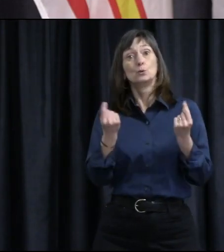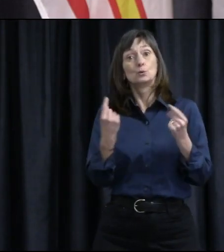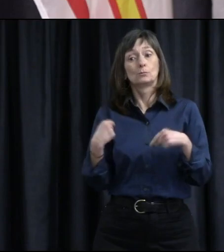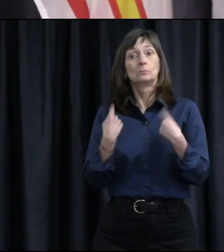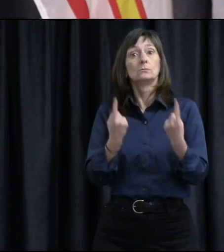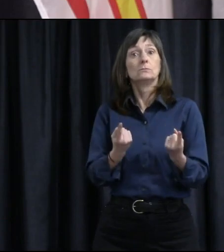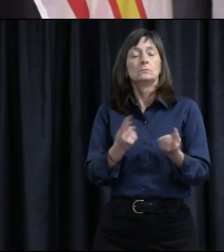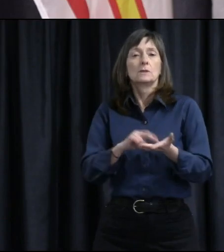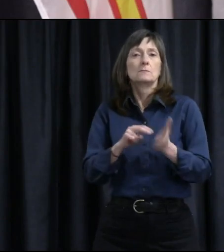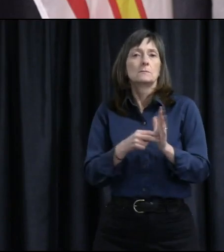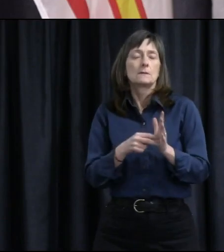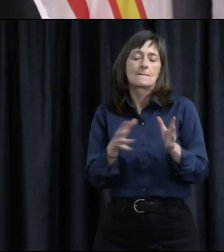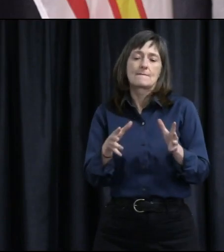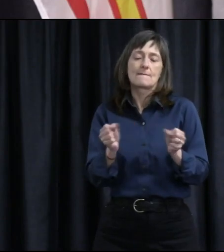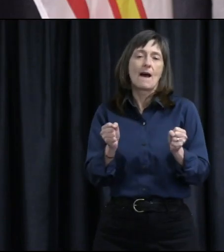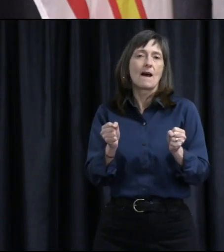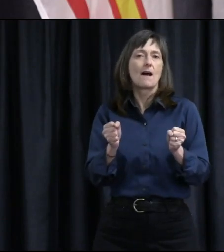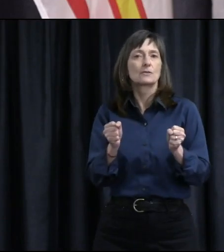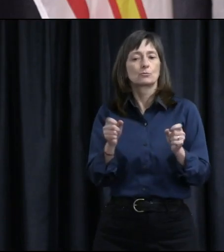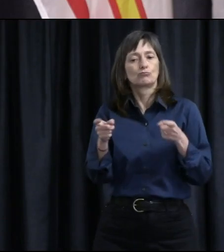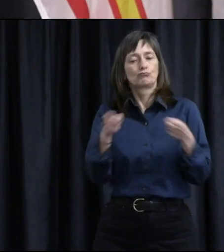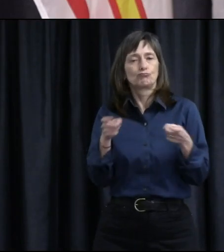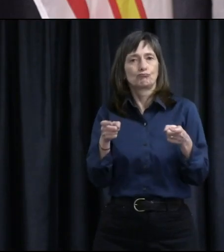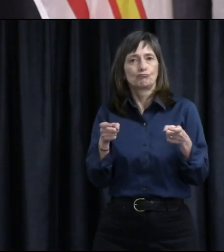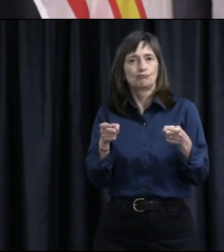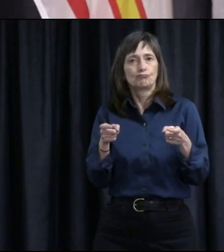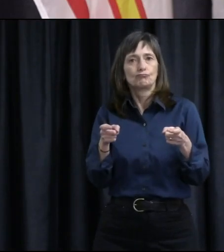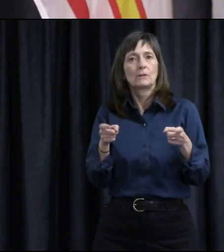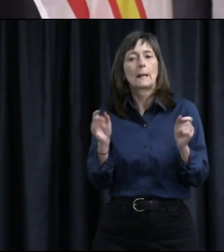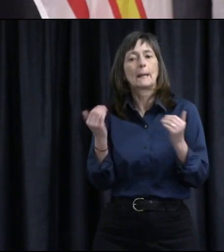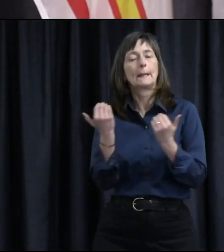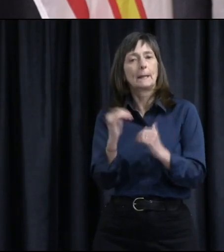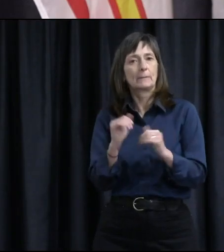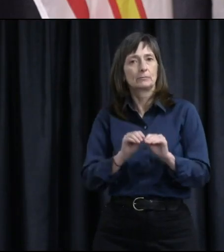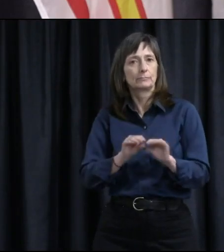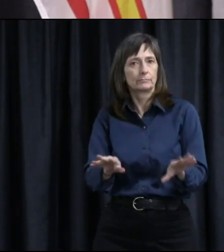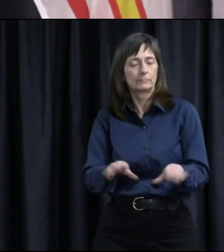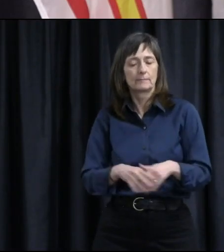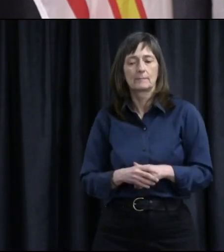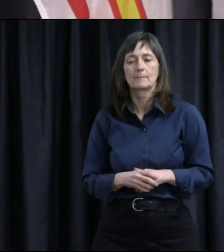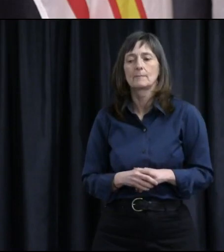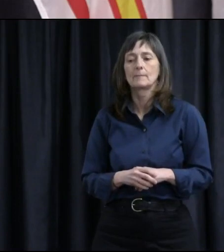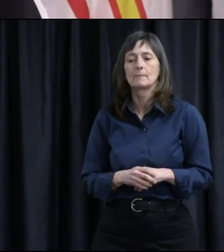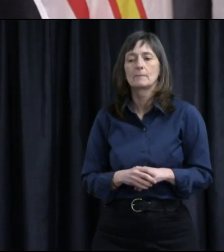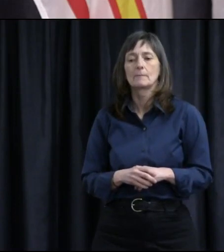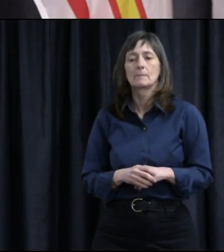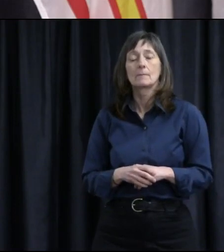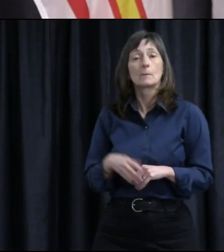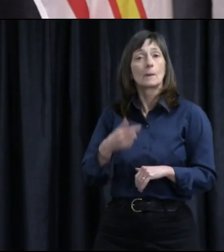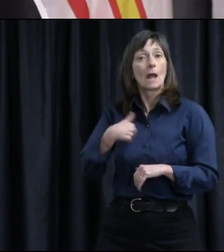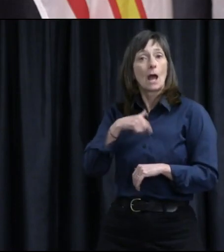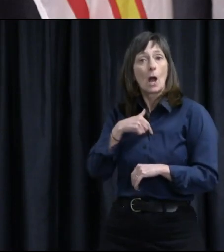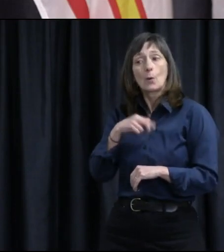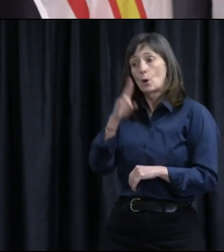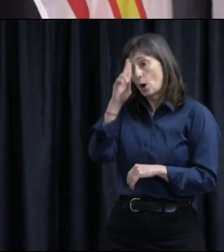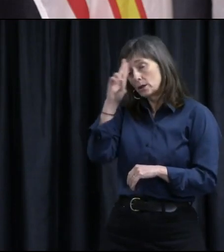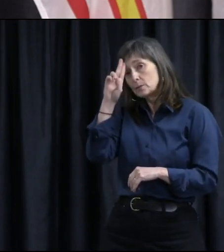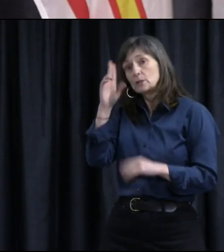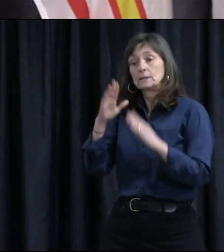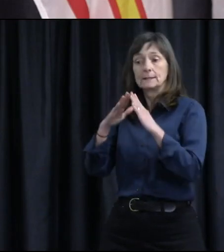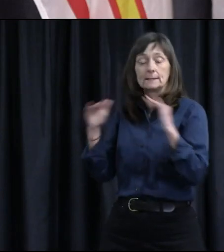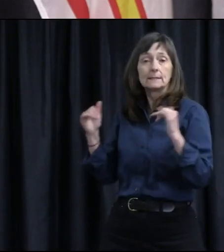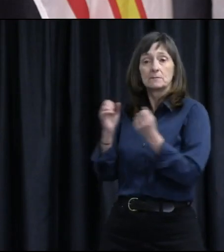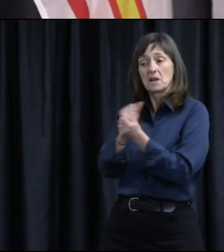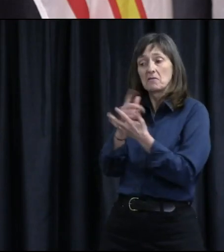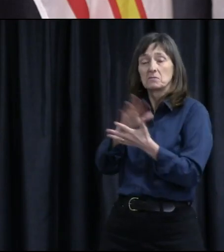take swift action to help reduce the spread of COVID-19. Our public health system is responding and operating as it should.